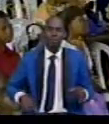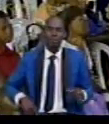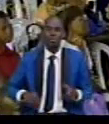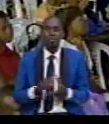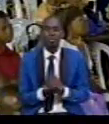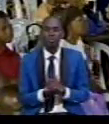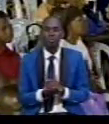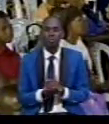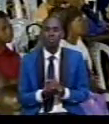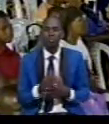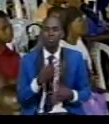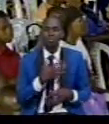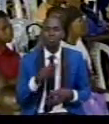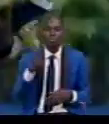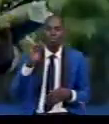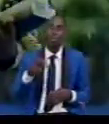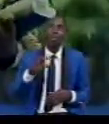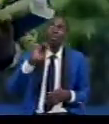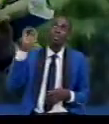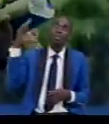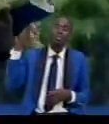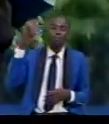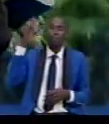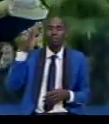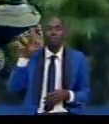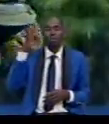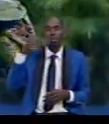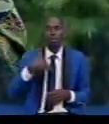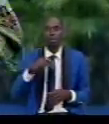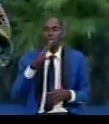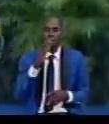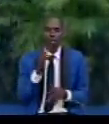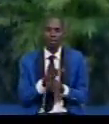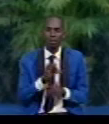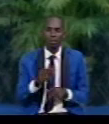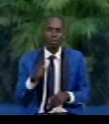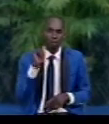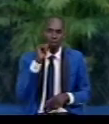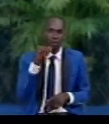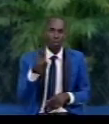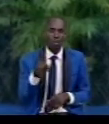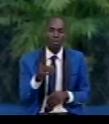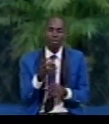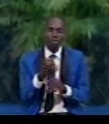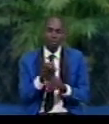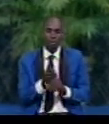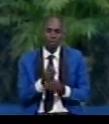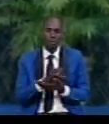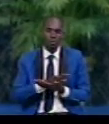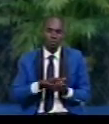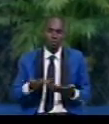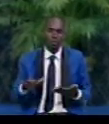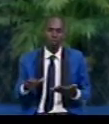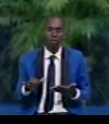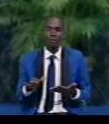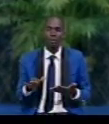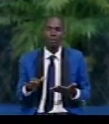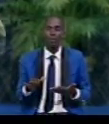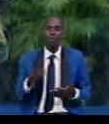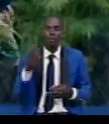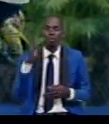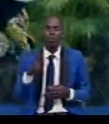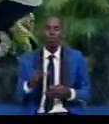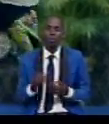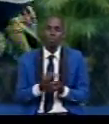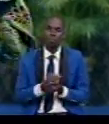by God's grace, God has been keeping me. I got sanctified. I saw unseen hand, washed my heart,